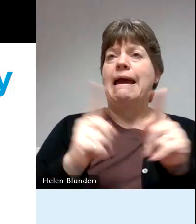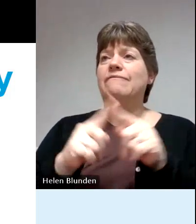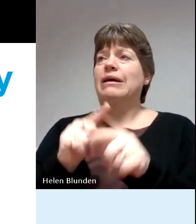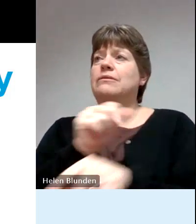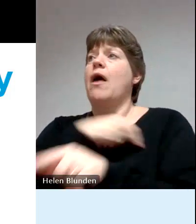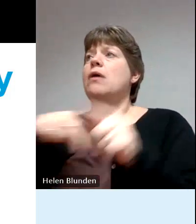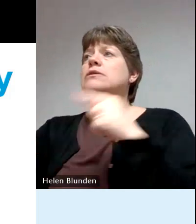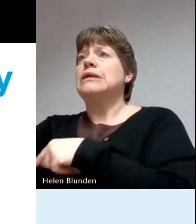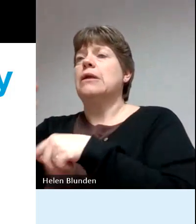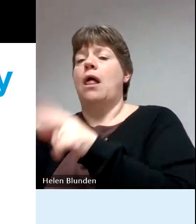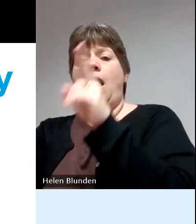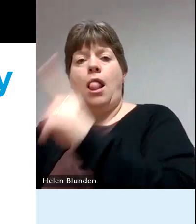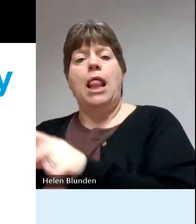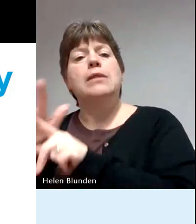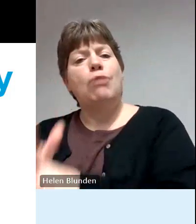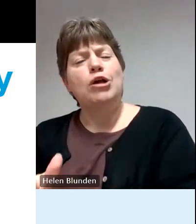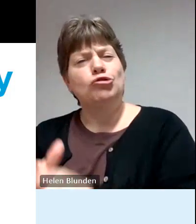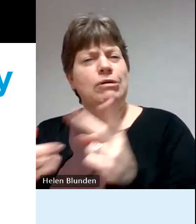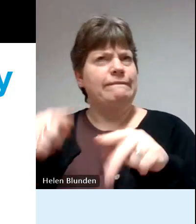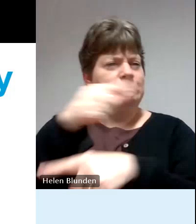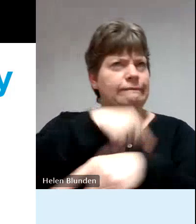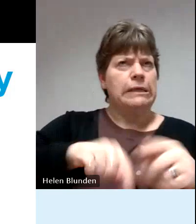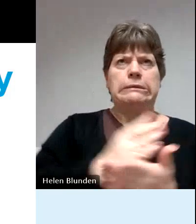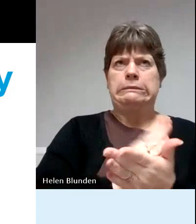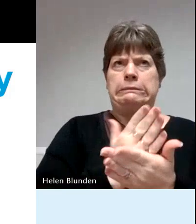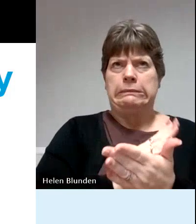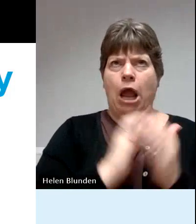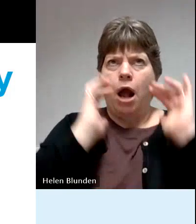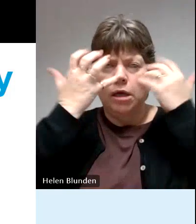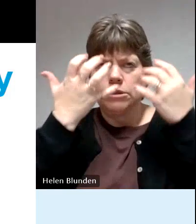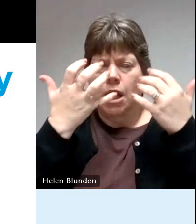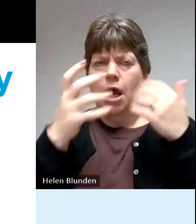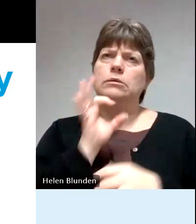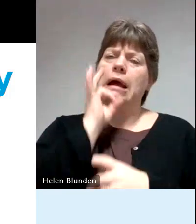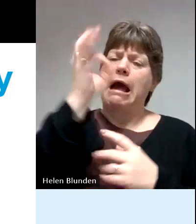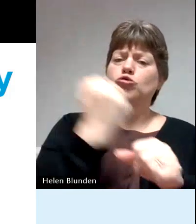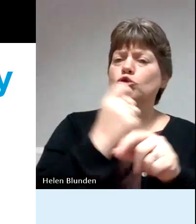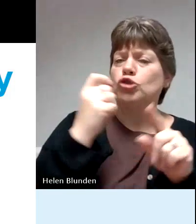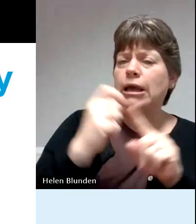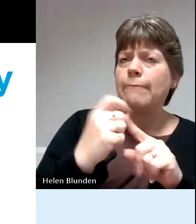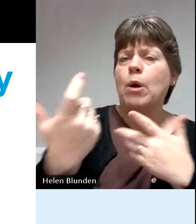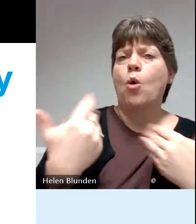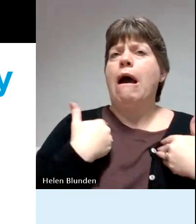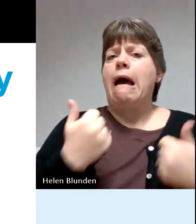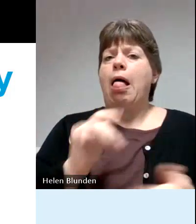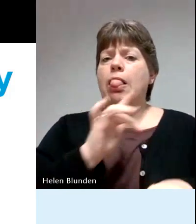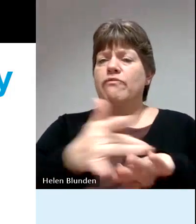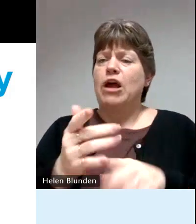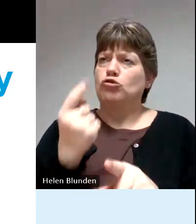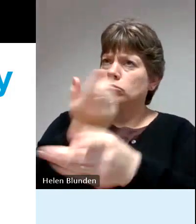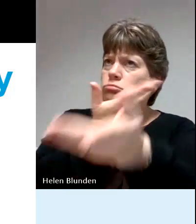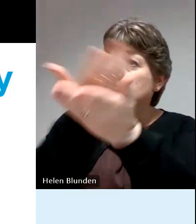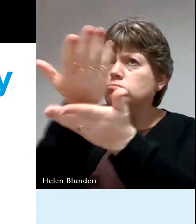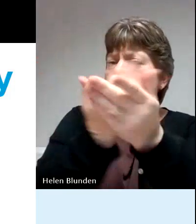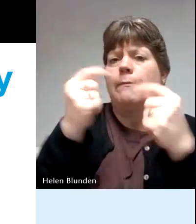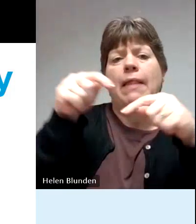But obviously, if you've got any concerns about that, any health professional is more than happy to give you some